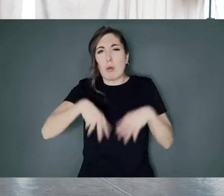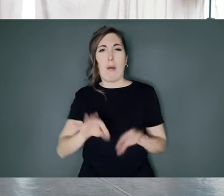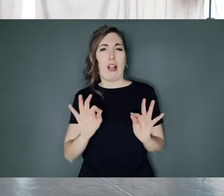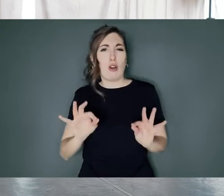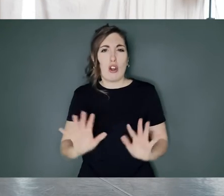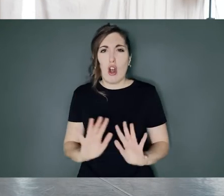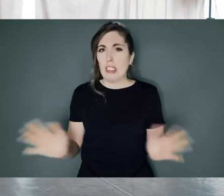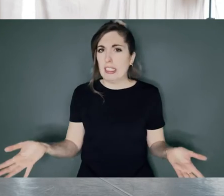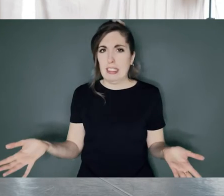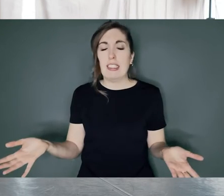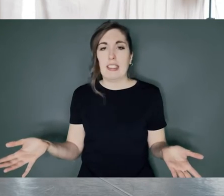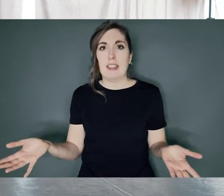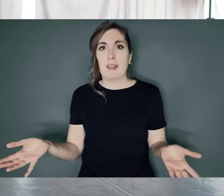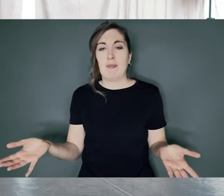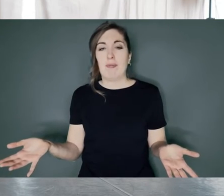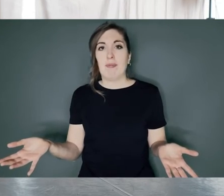investigate because